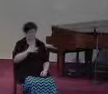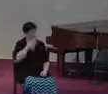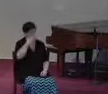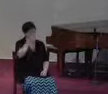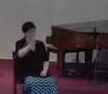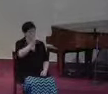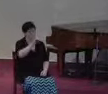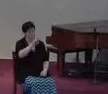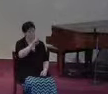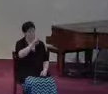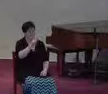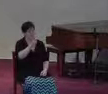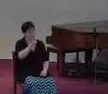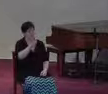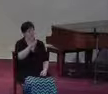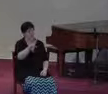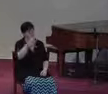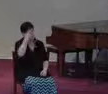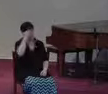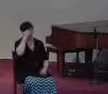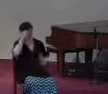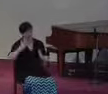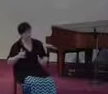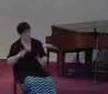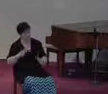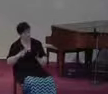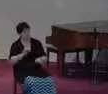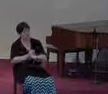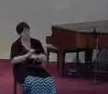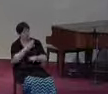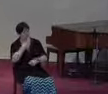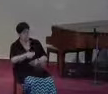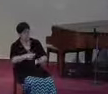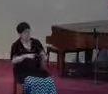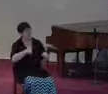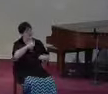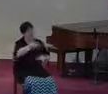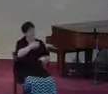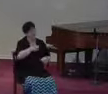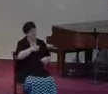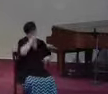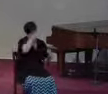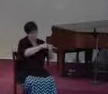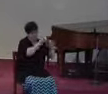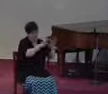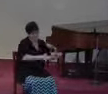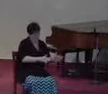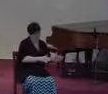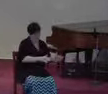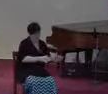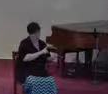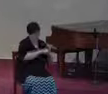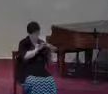now. I just need my rememberer to do this as well. Anybody ever have that problem? You know, when he gets me my age, you know?